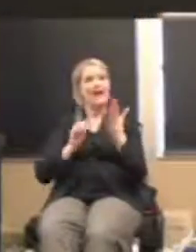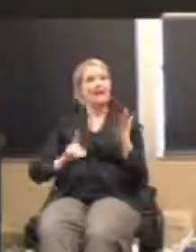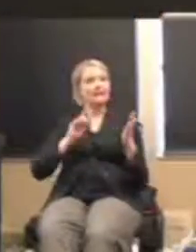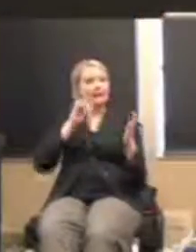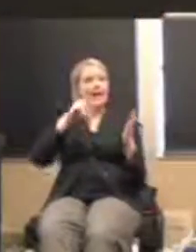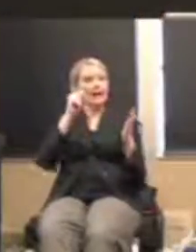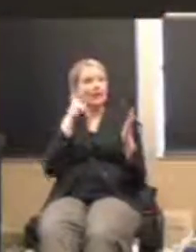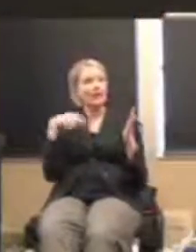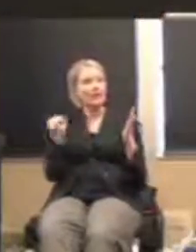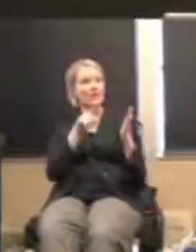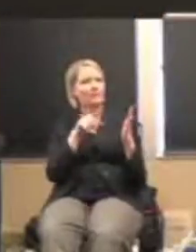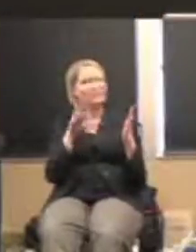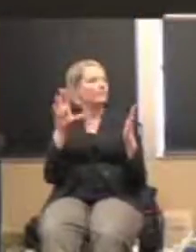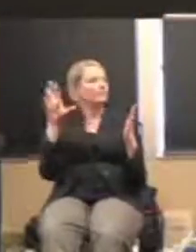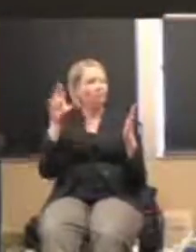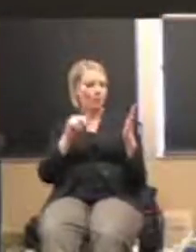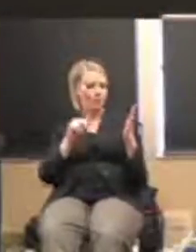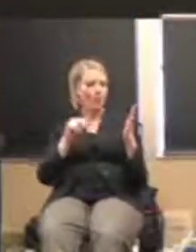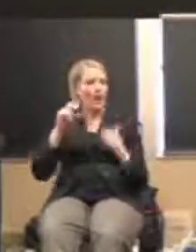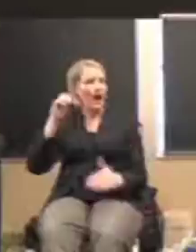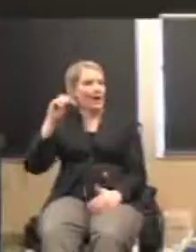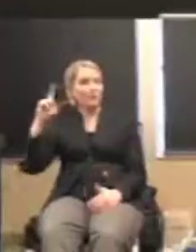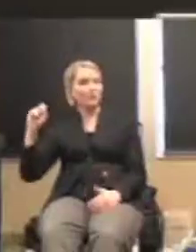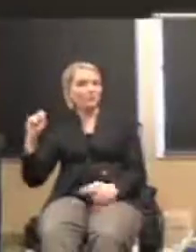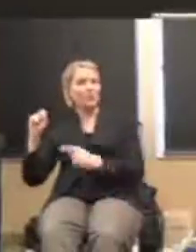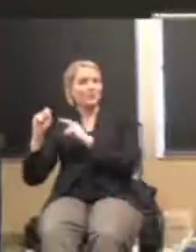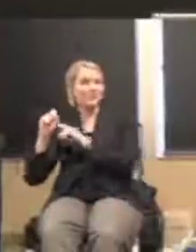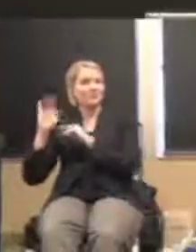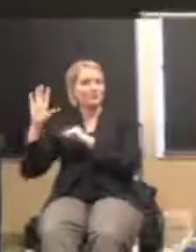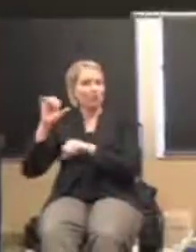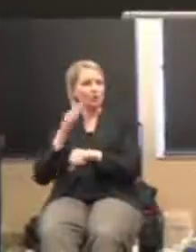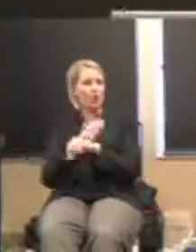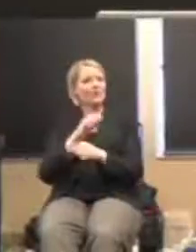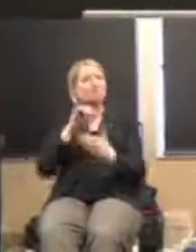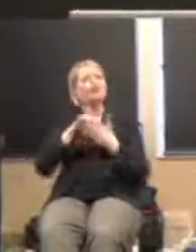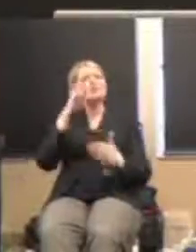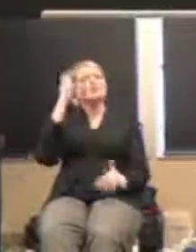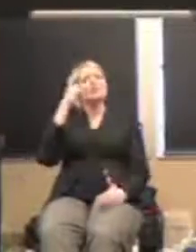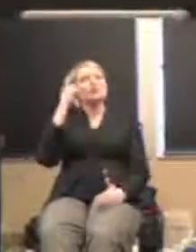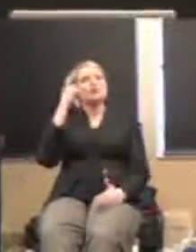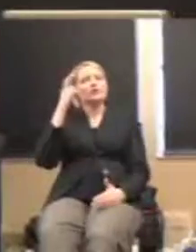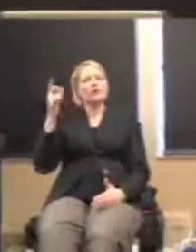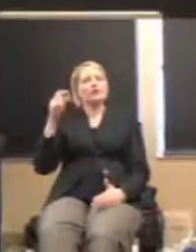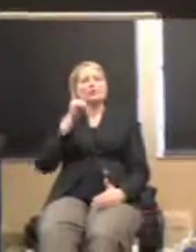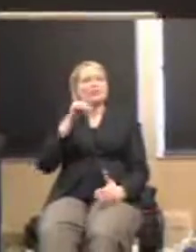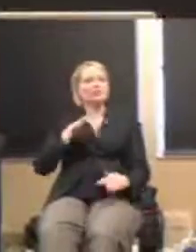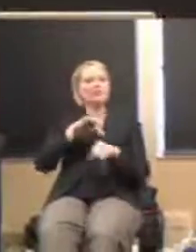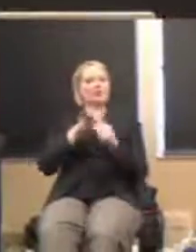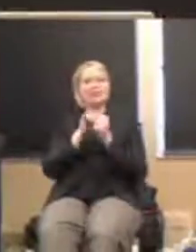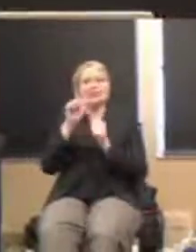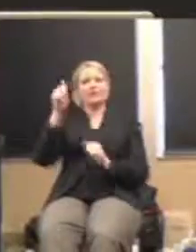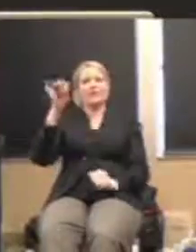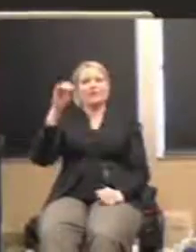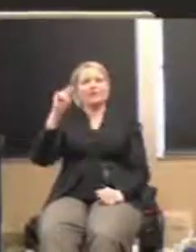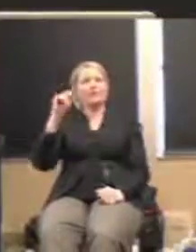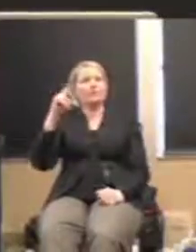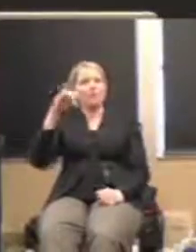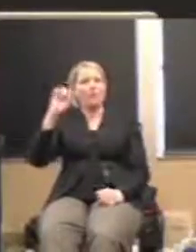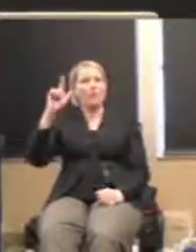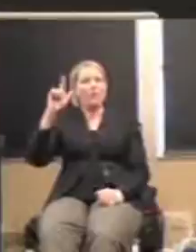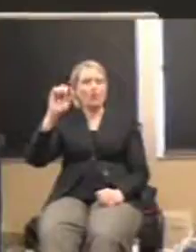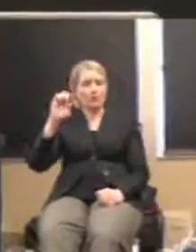occupational therapist's job. And part of that, this is the reason Christi Borders won't touch that with a 10-foot pole. Have you guys had this